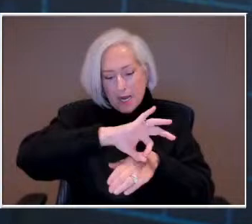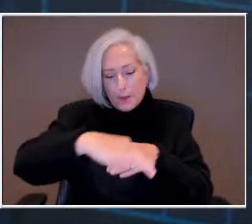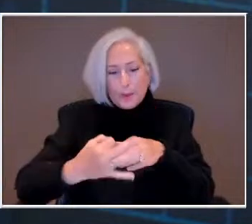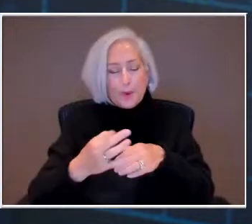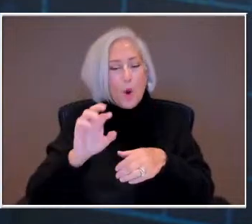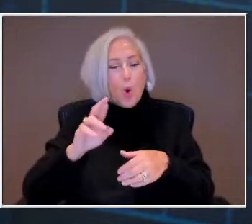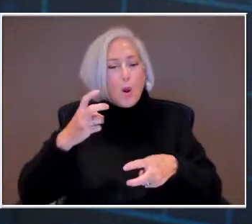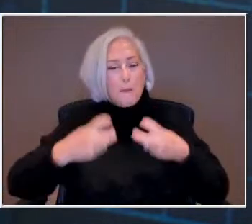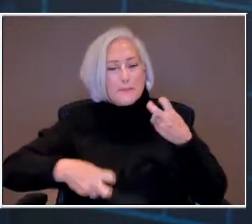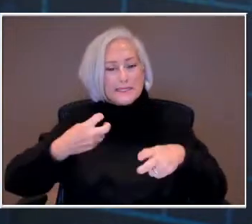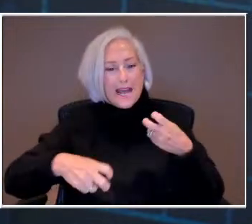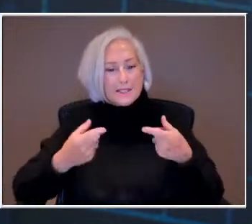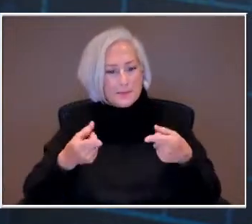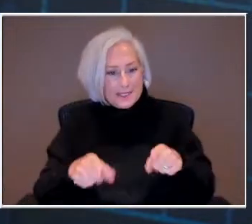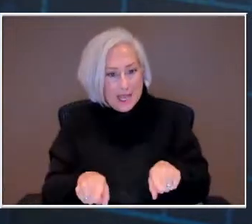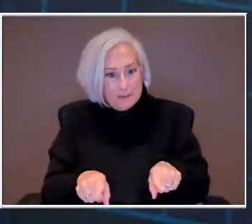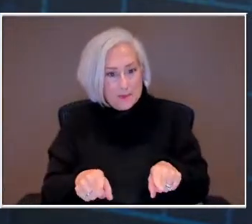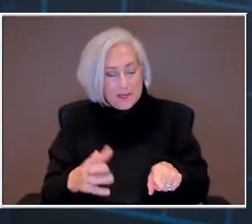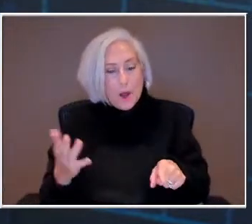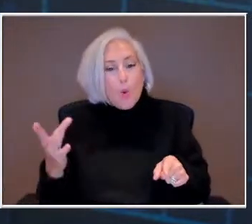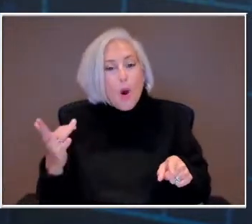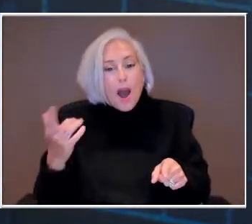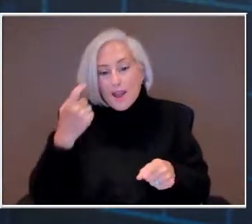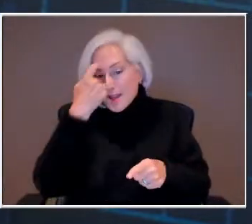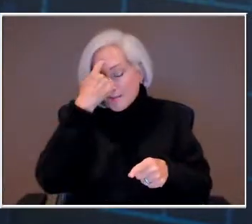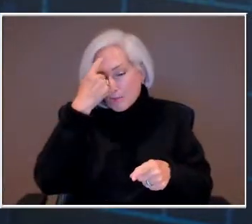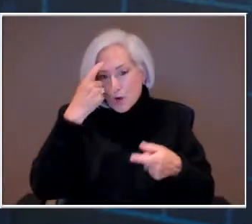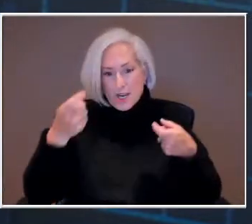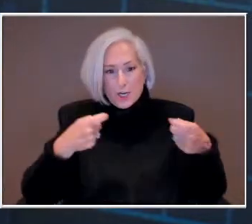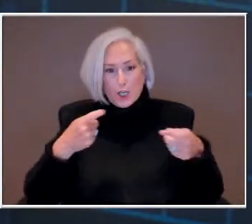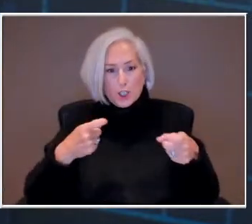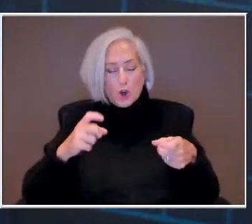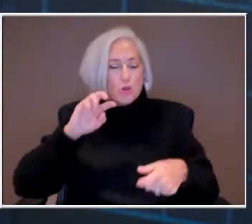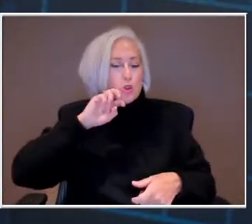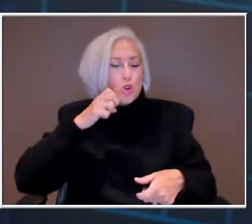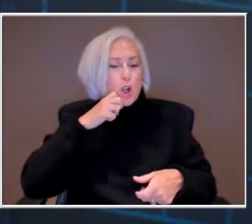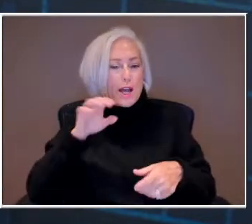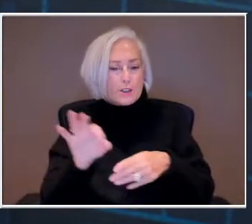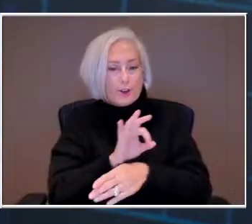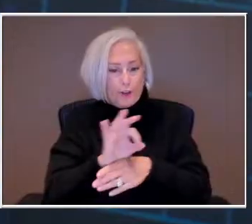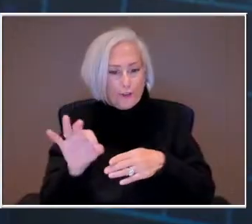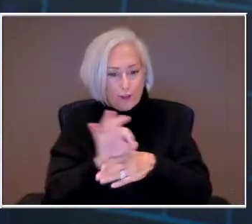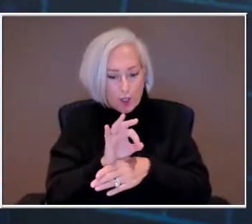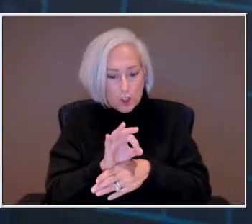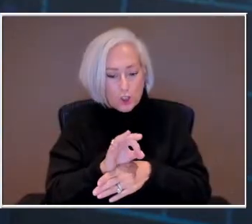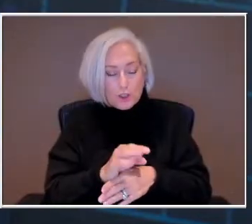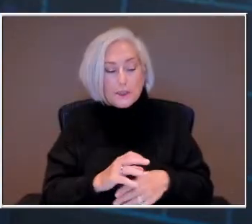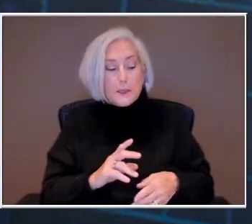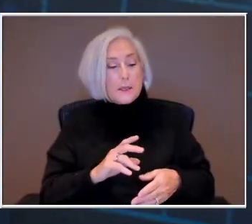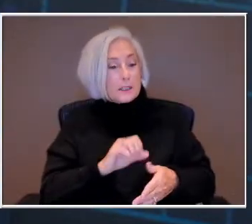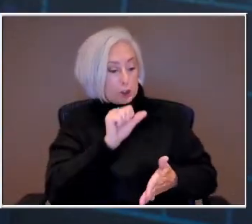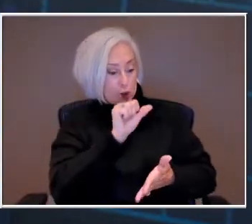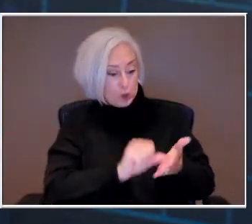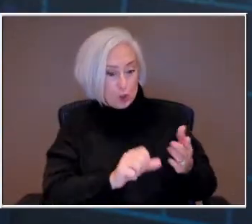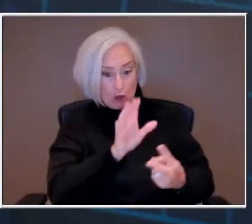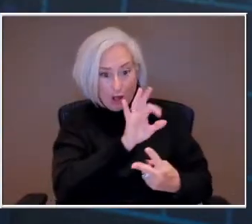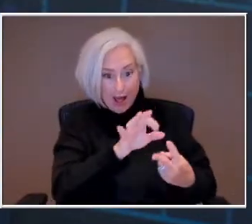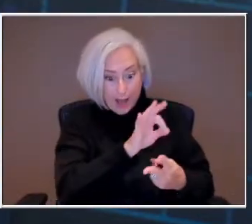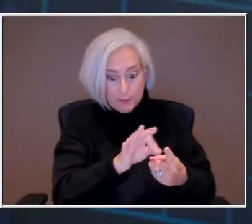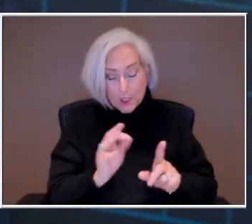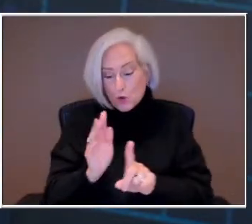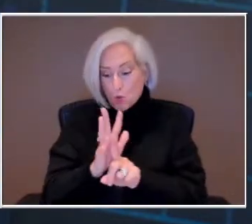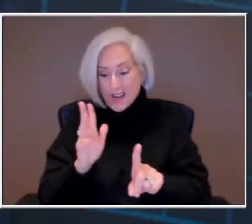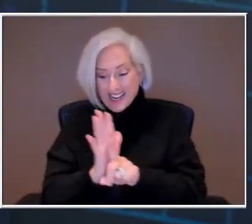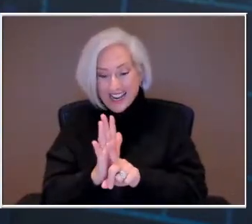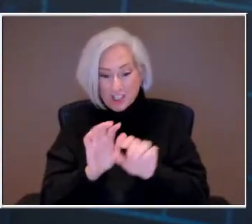the brain obviously controls certain neurological functions. Surgical options and even radiation sometimes is a challenge because